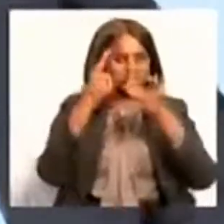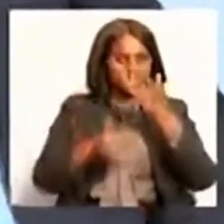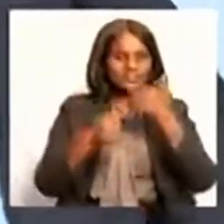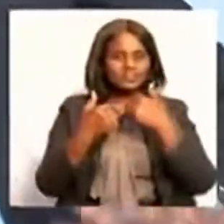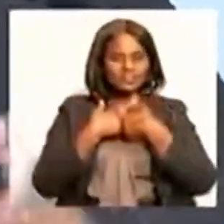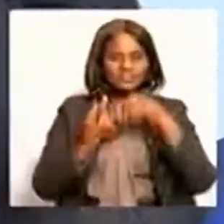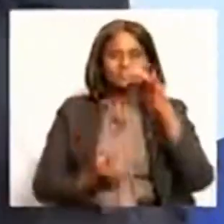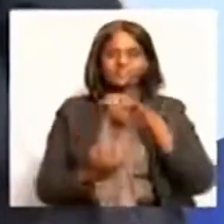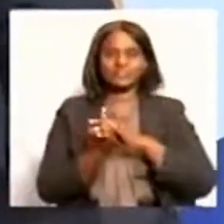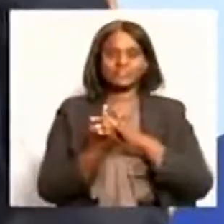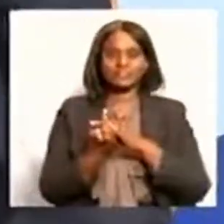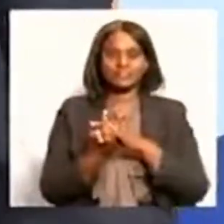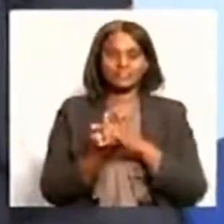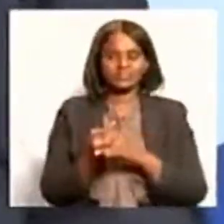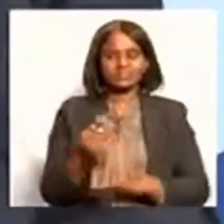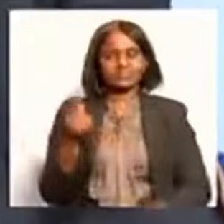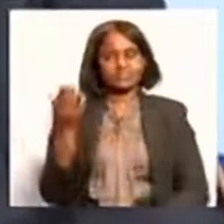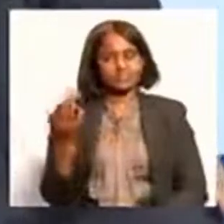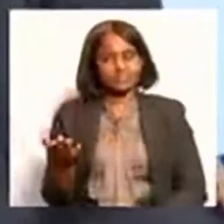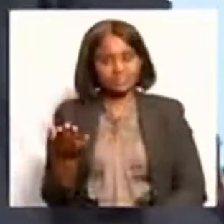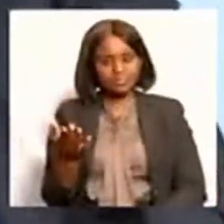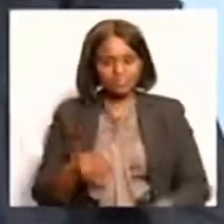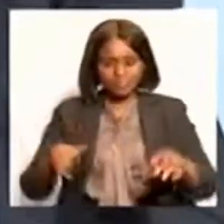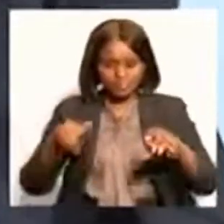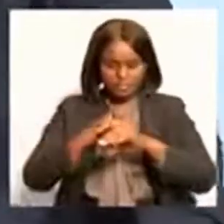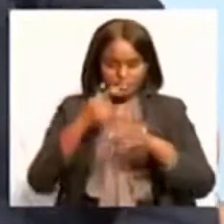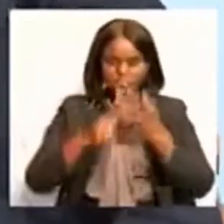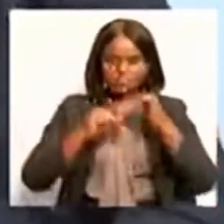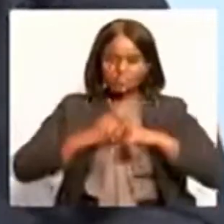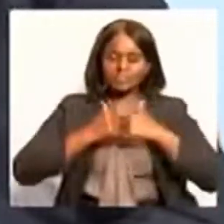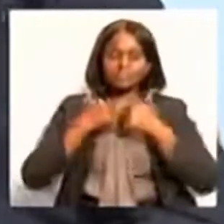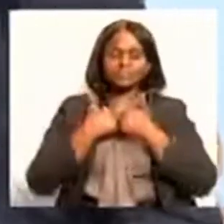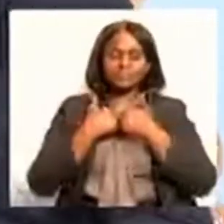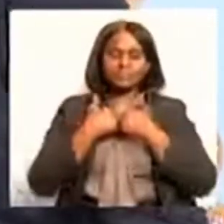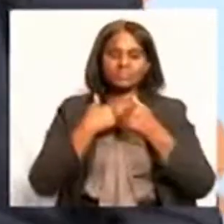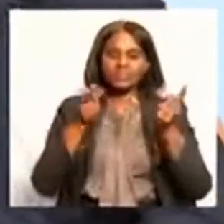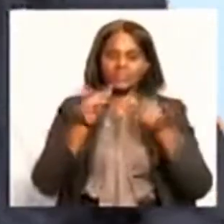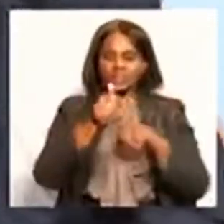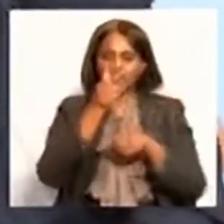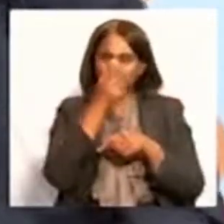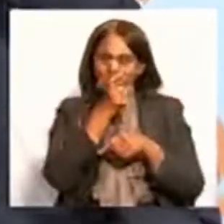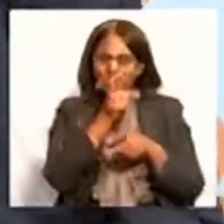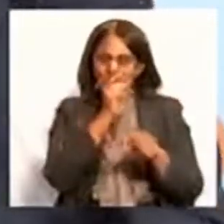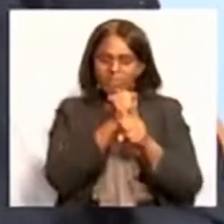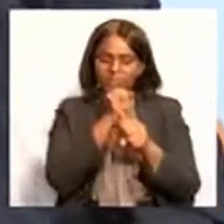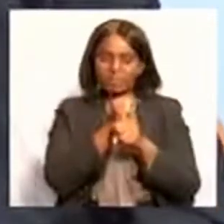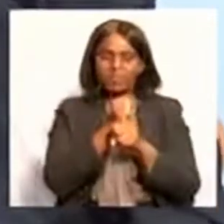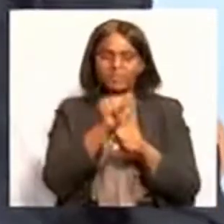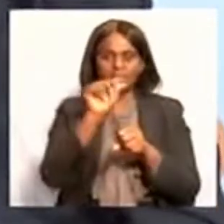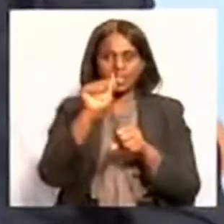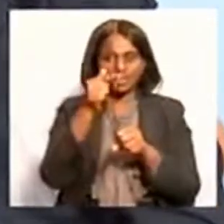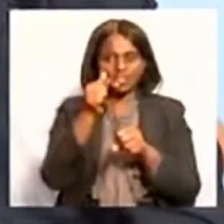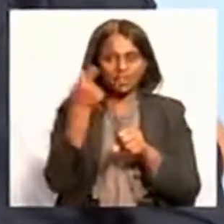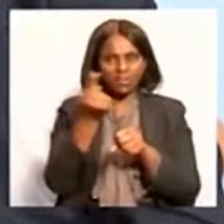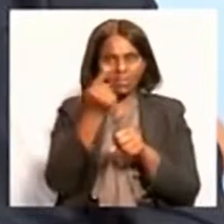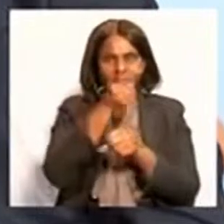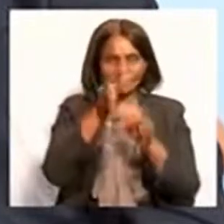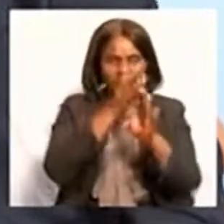So as part of the engagement that we have, if you look at our mandate as Auditor Generals, it ends at